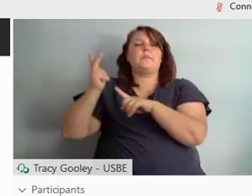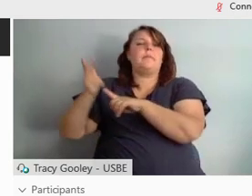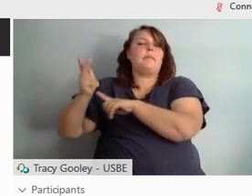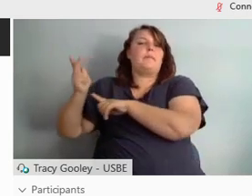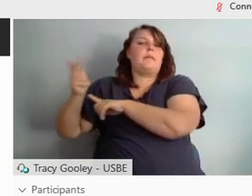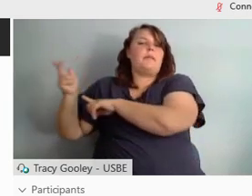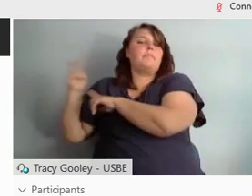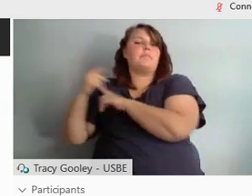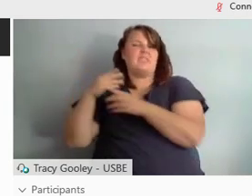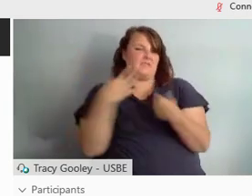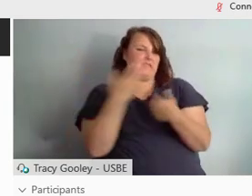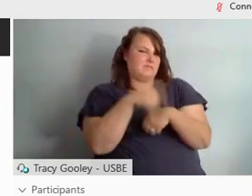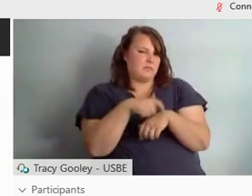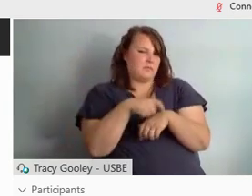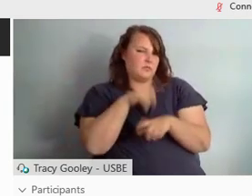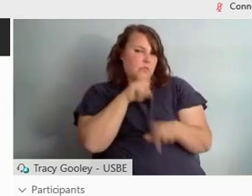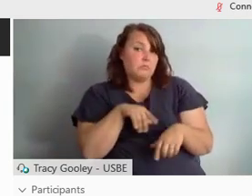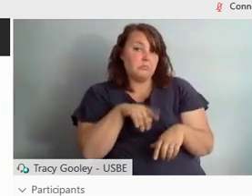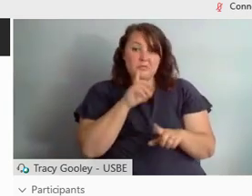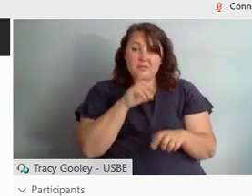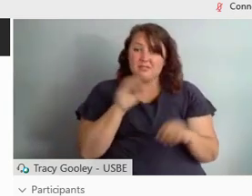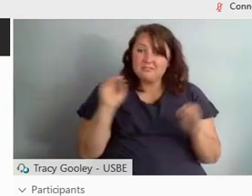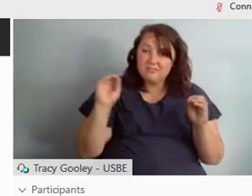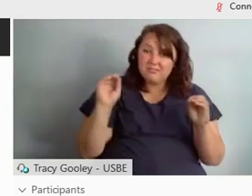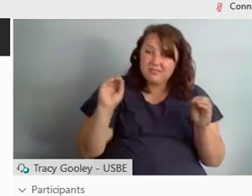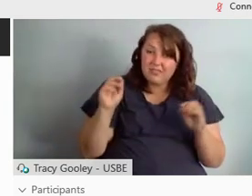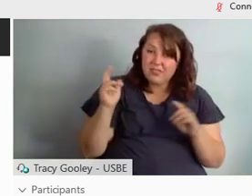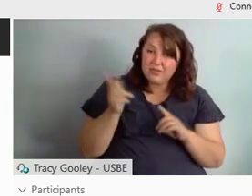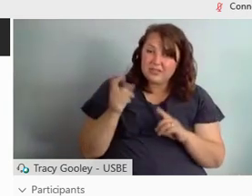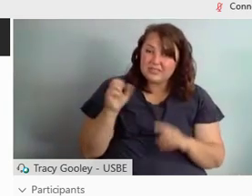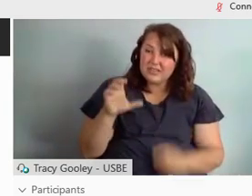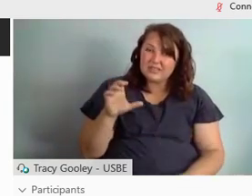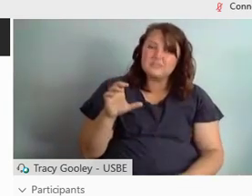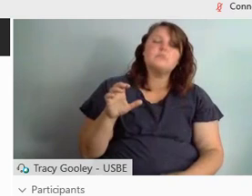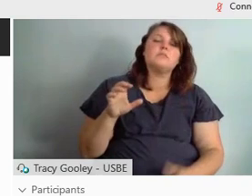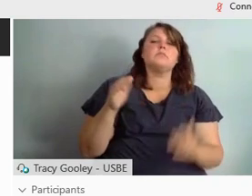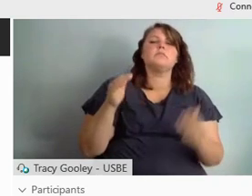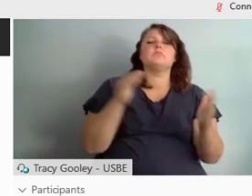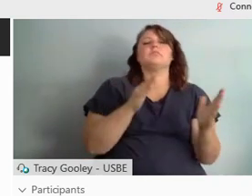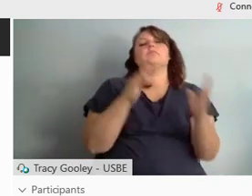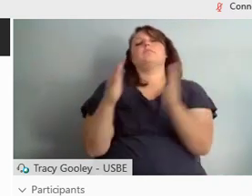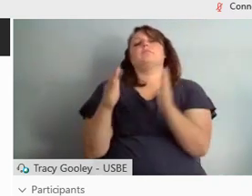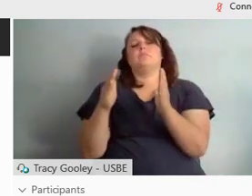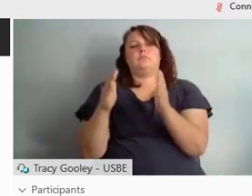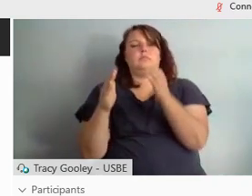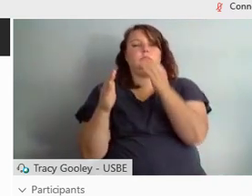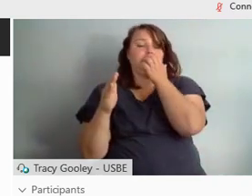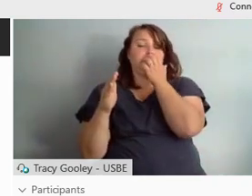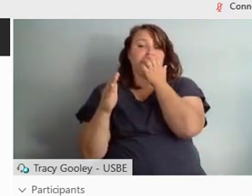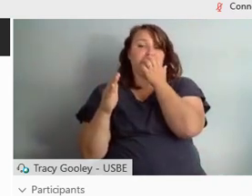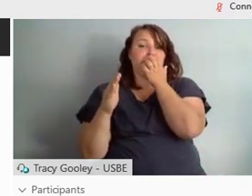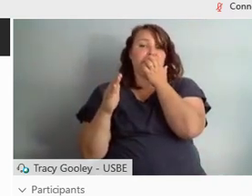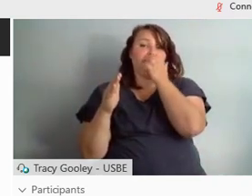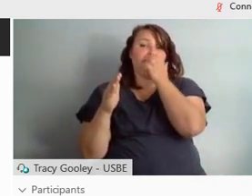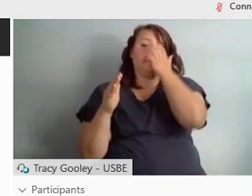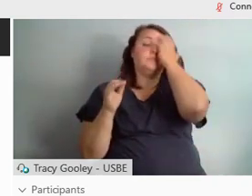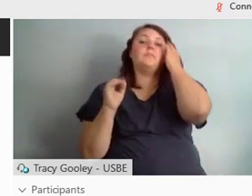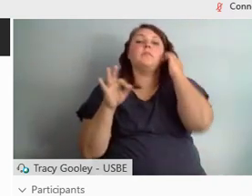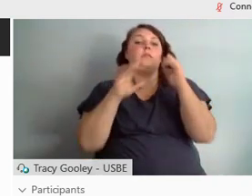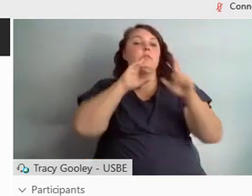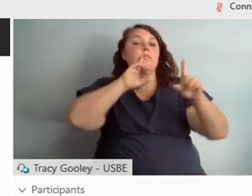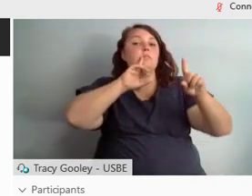to respond. If there is no response within 3 seconds, move to the next letter pair. If